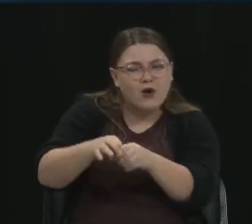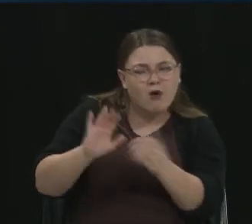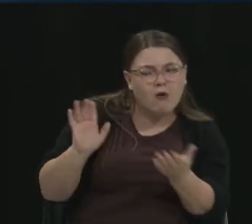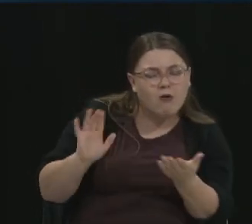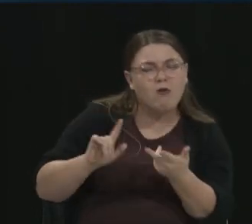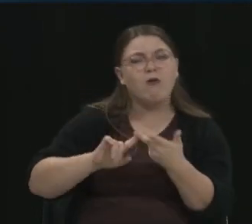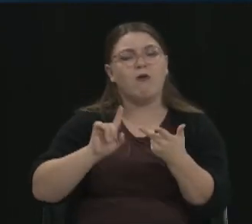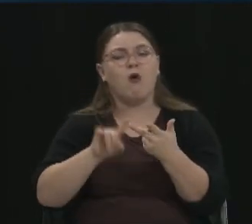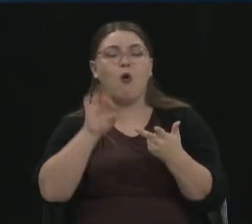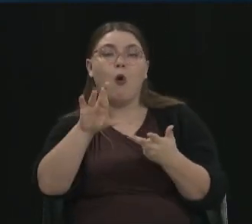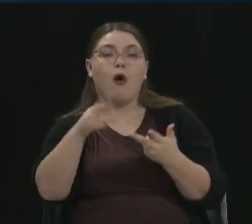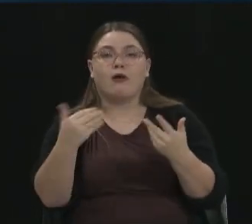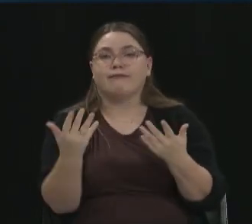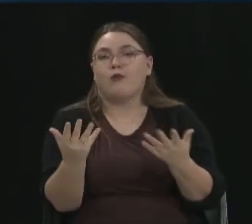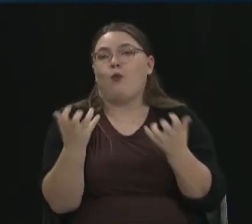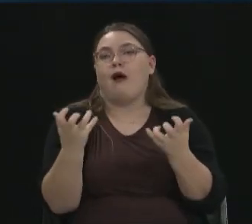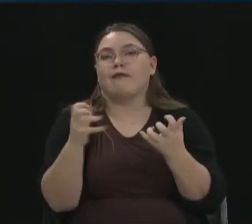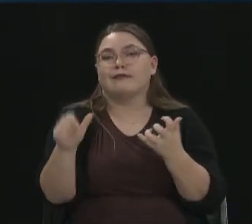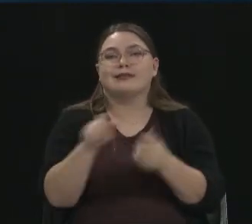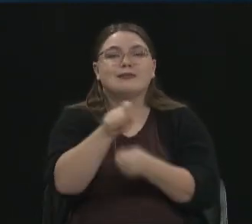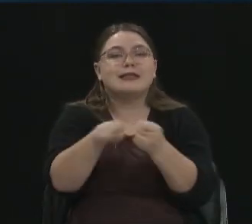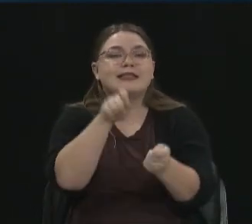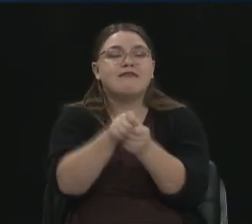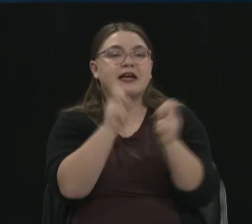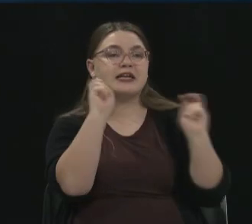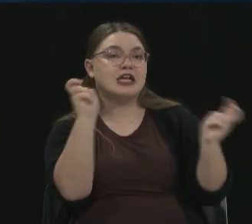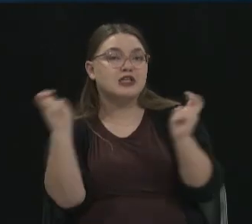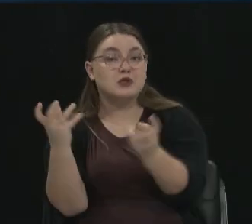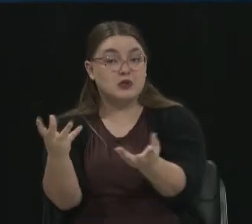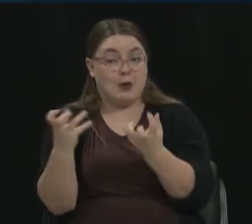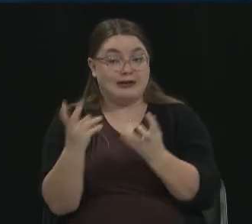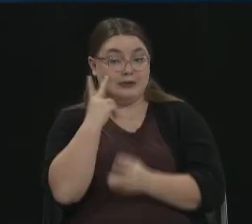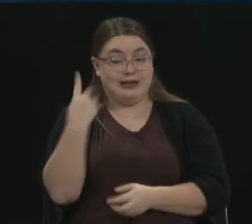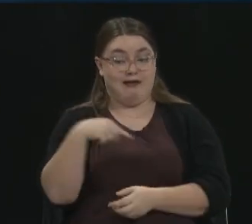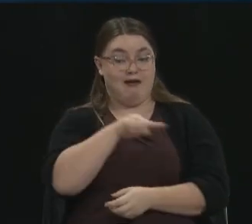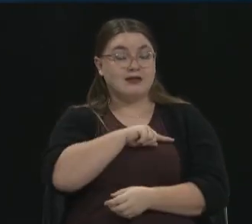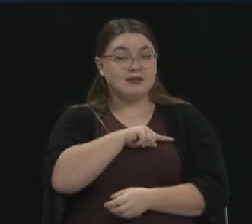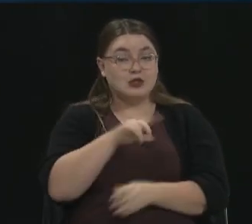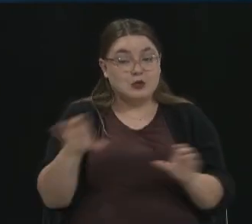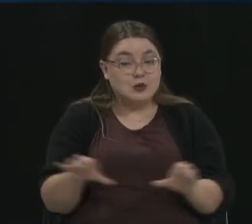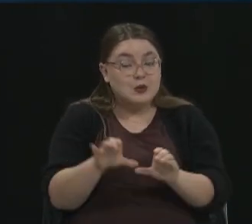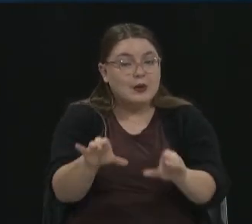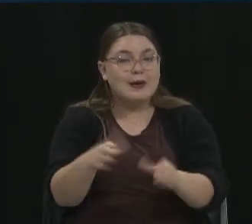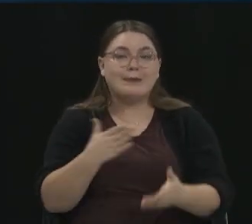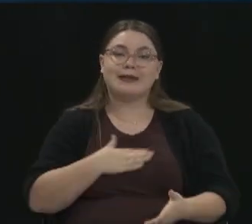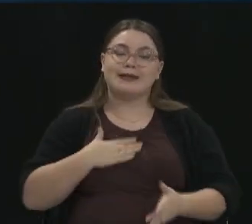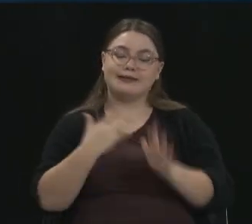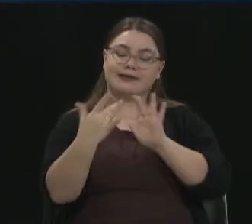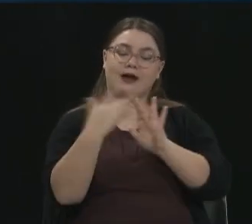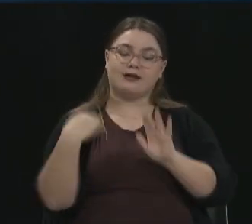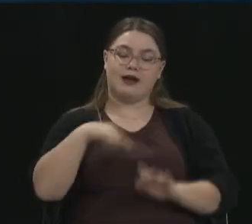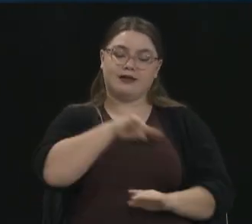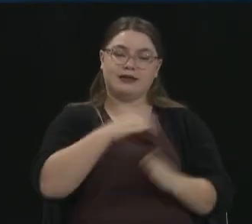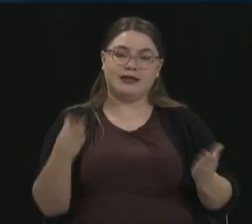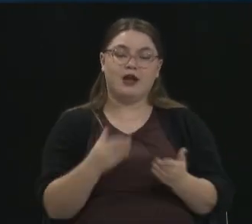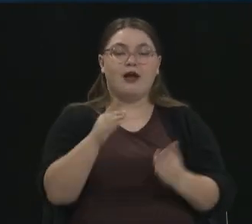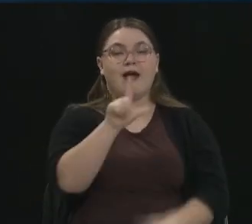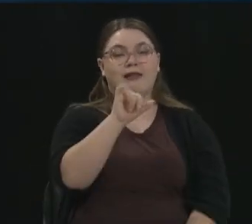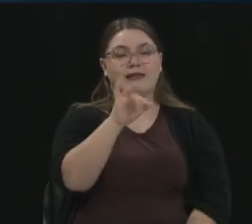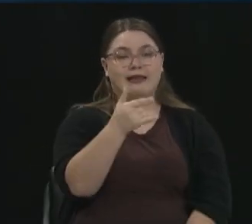for things that you'd like to hear us talk about on this program, you can contact the League by emailing